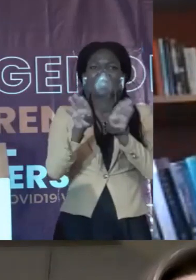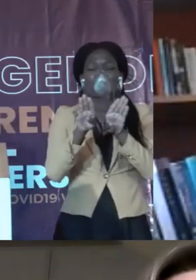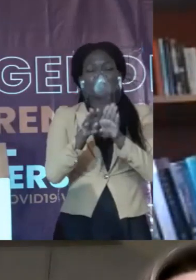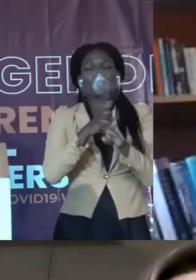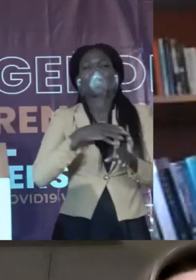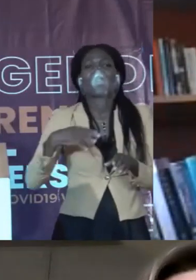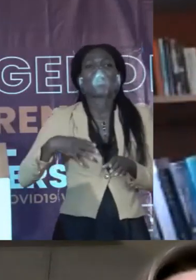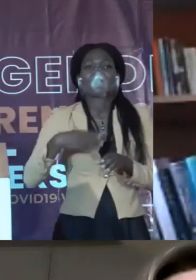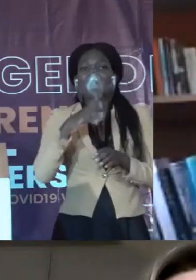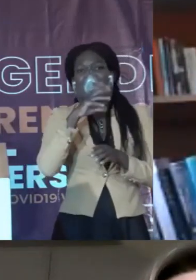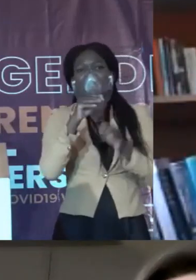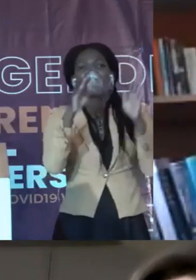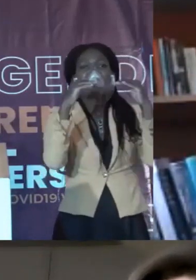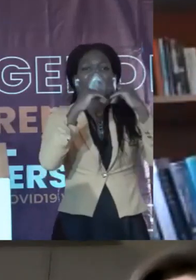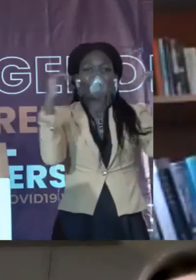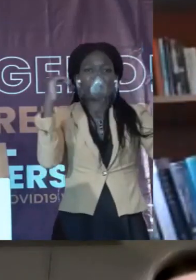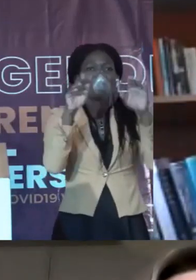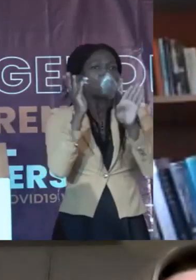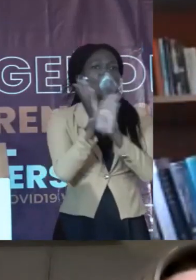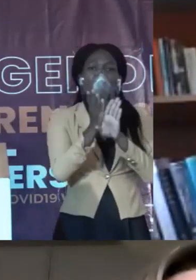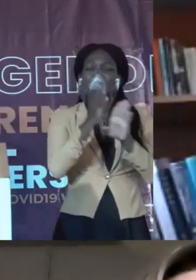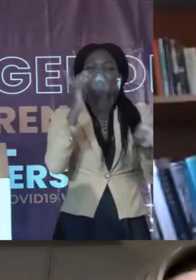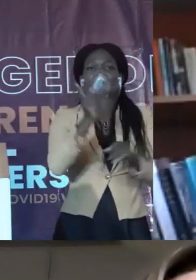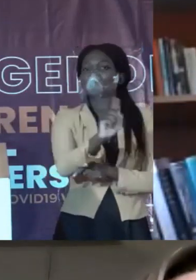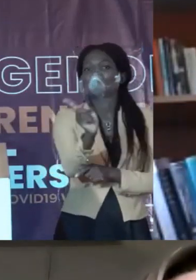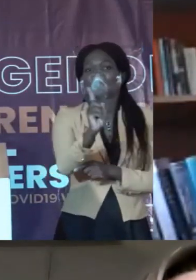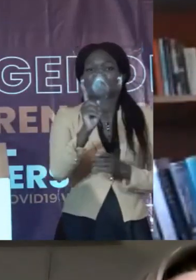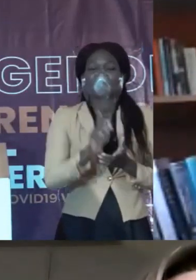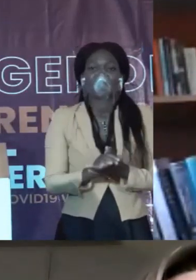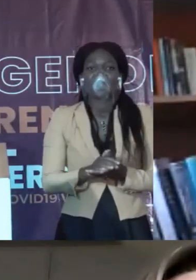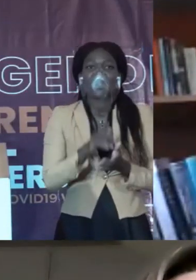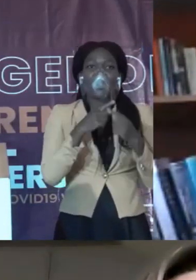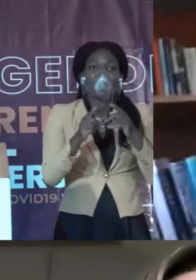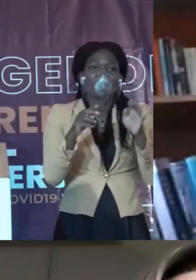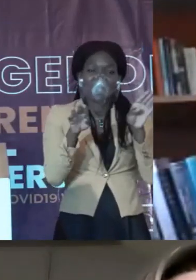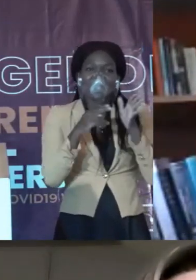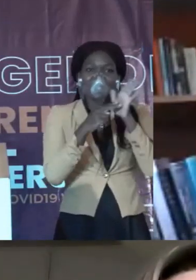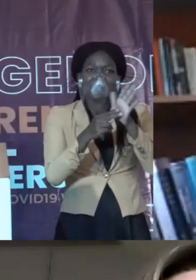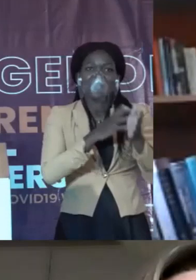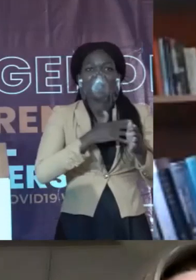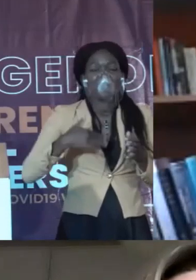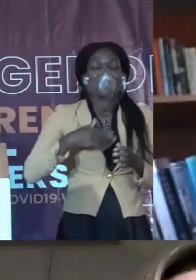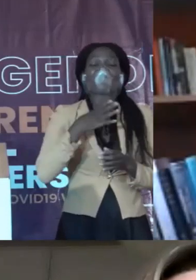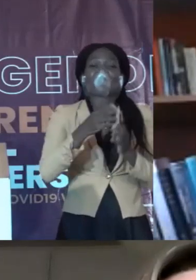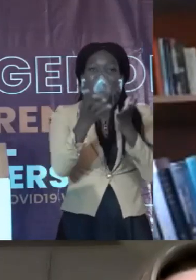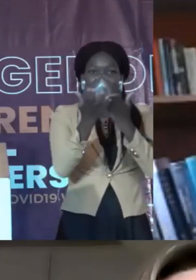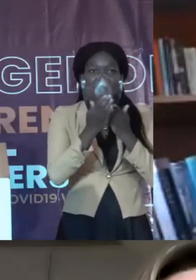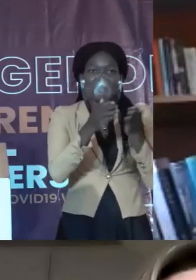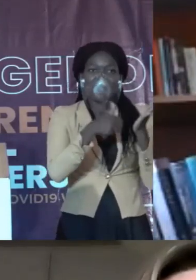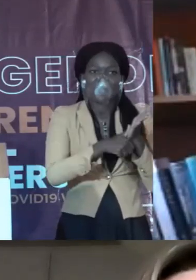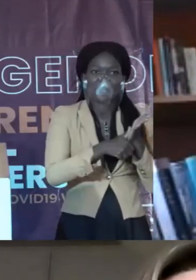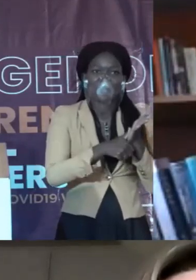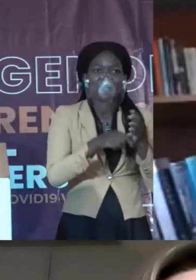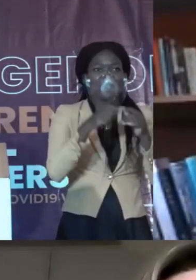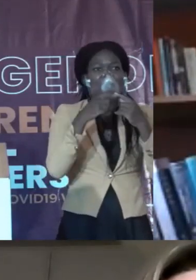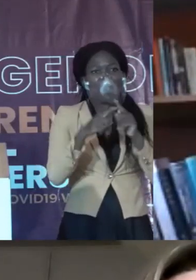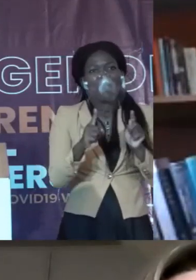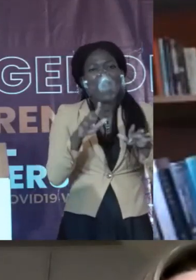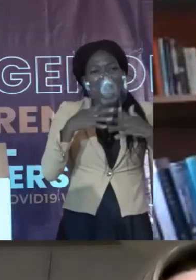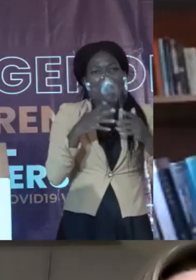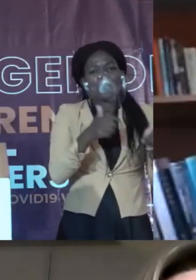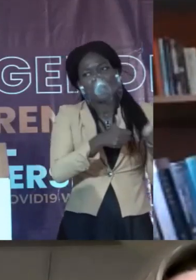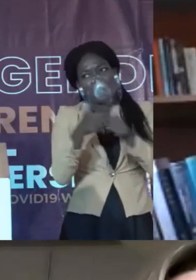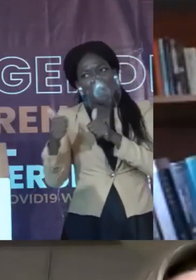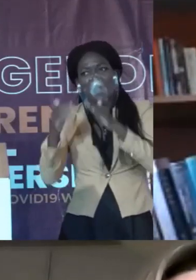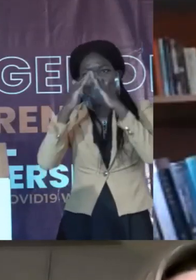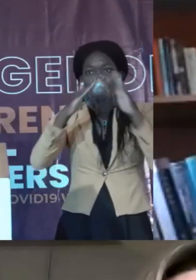sphere, to say, okay, if a woman, for example, can access a loan, but then how do they go back to where they're coming from to convince